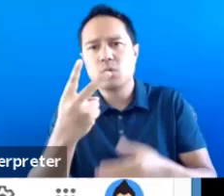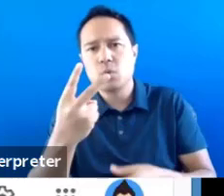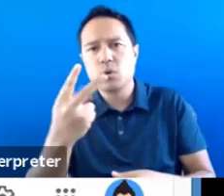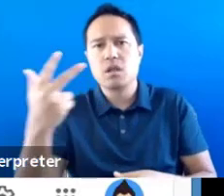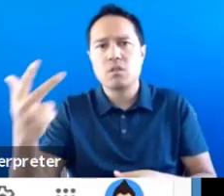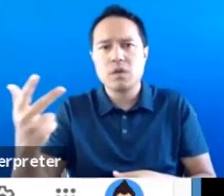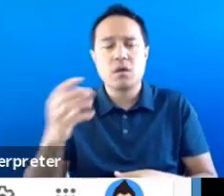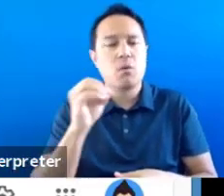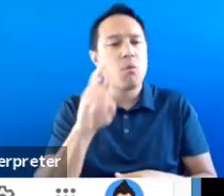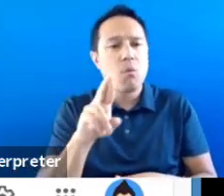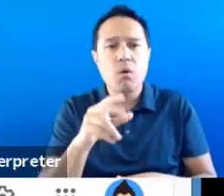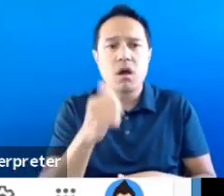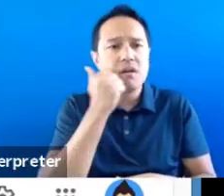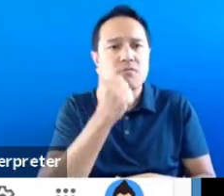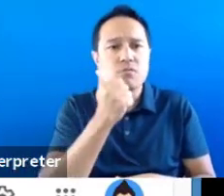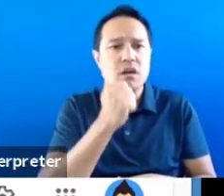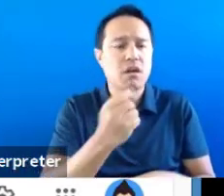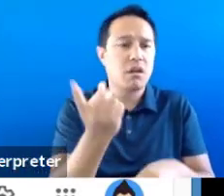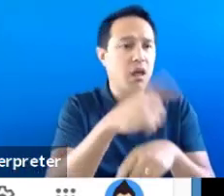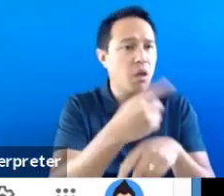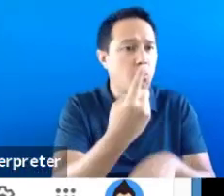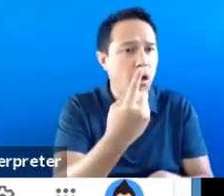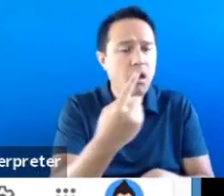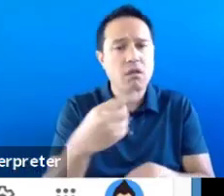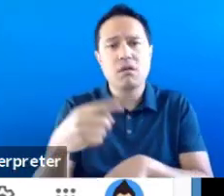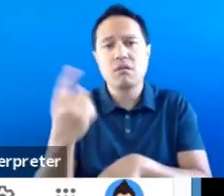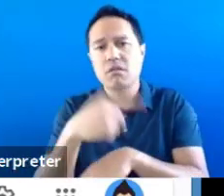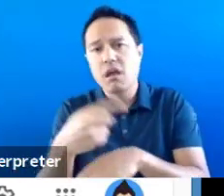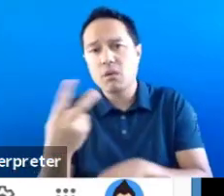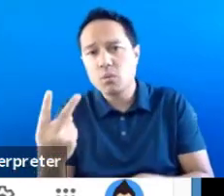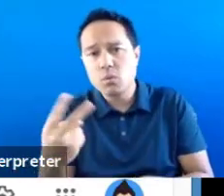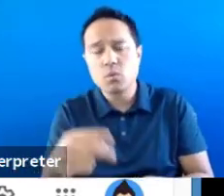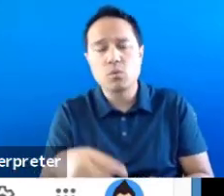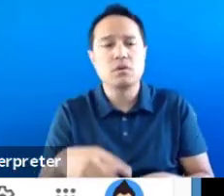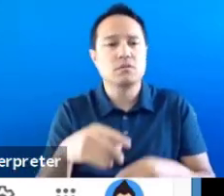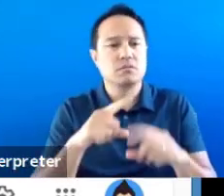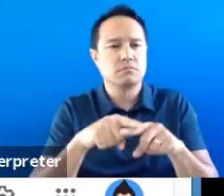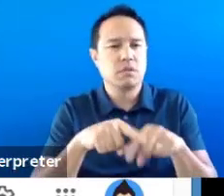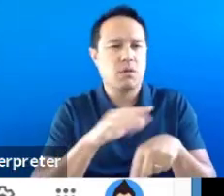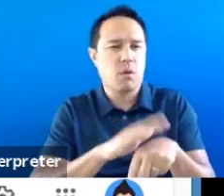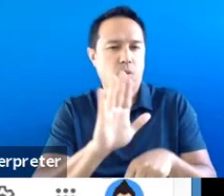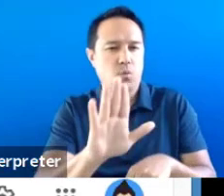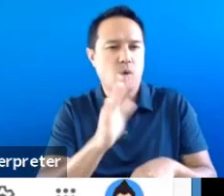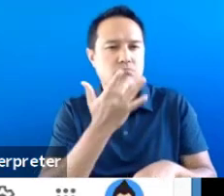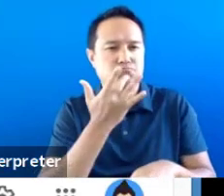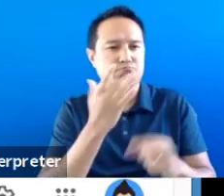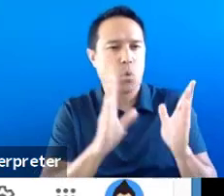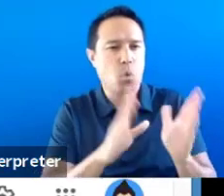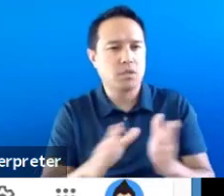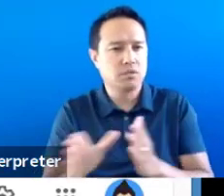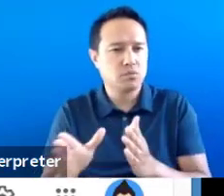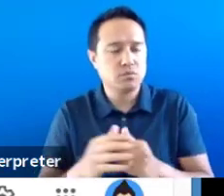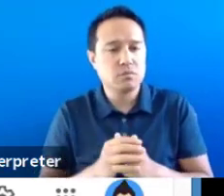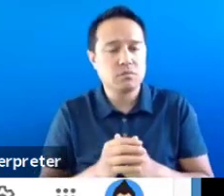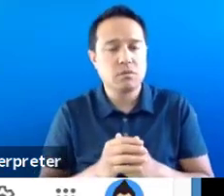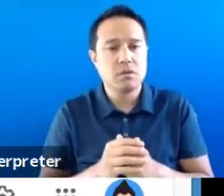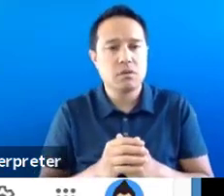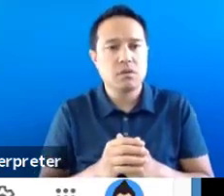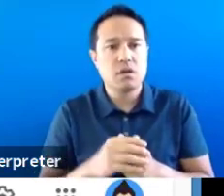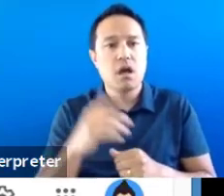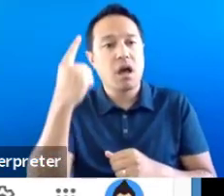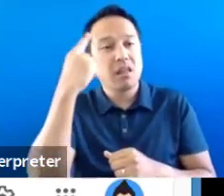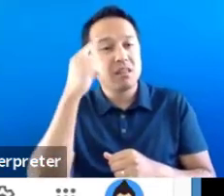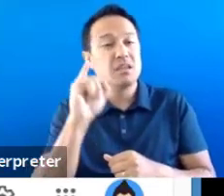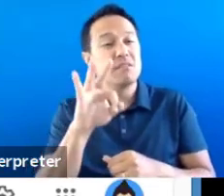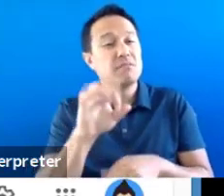1, day 2, day 3. It depends on if you want, how you want to organize it. I would say for littles, if you're working